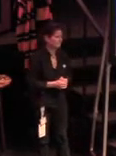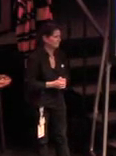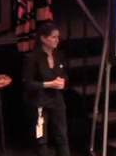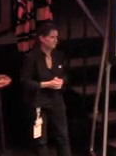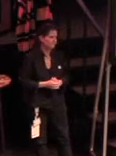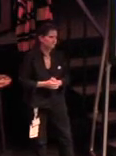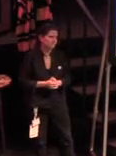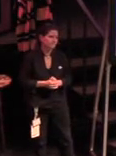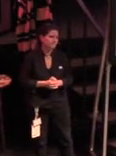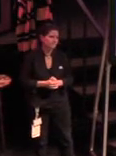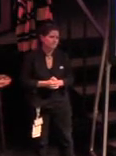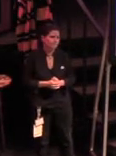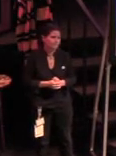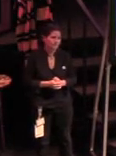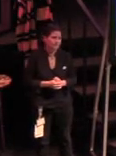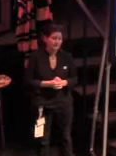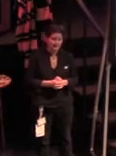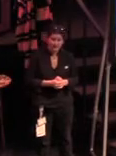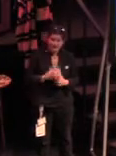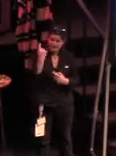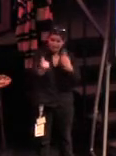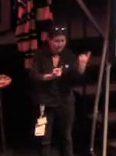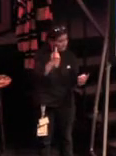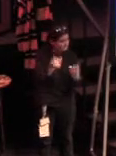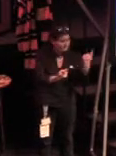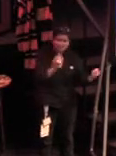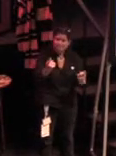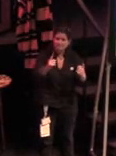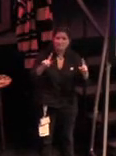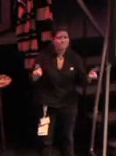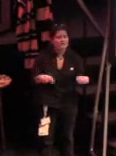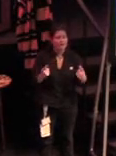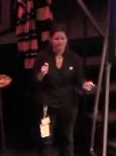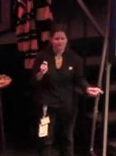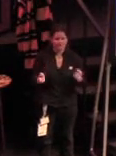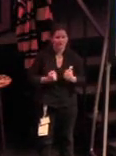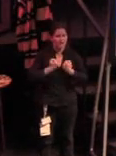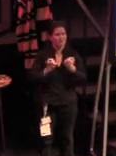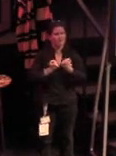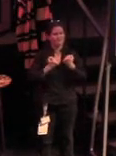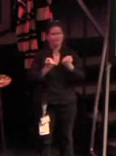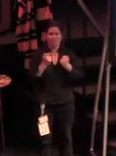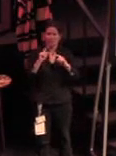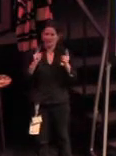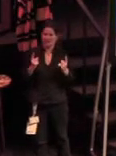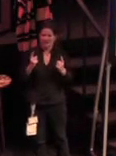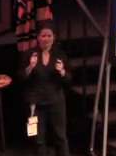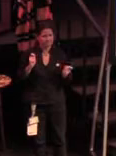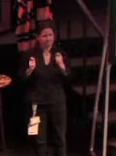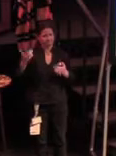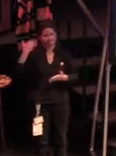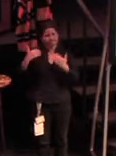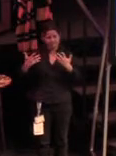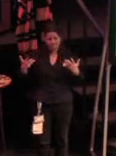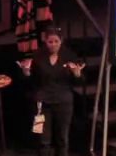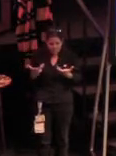We can't change like who we are. We can't apologize for the lives that we've lived. We can't change the world that we were born into, but we can definitely